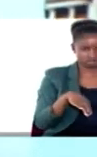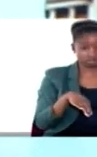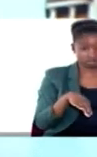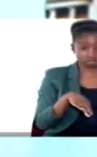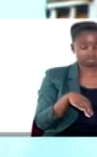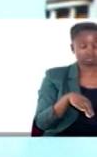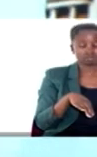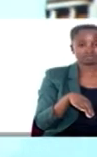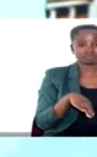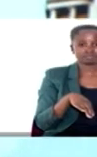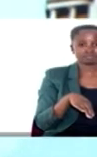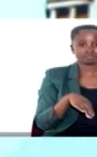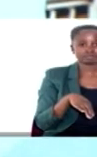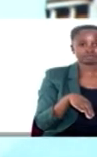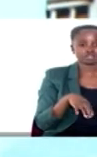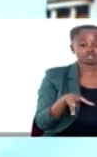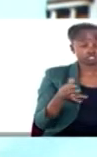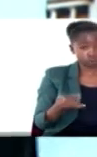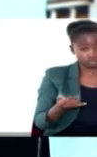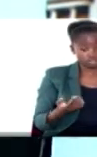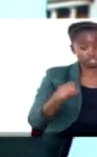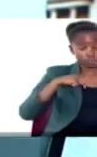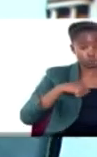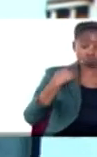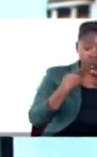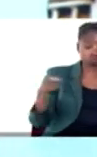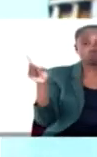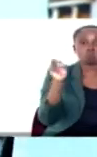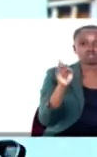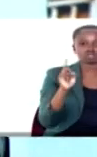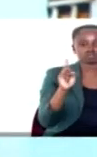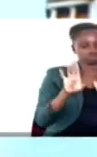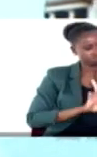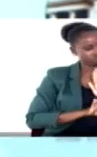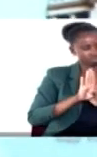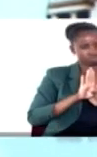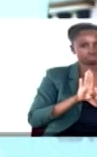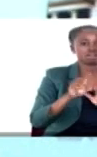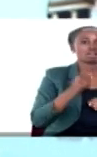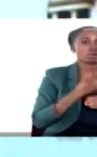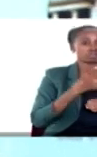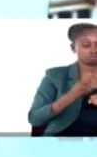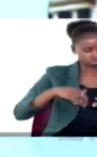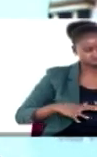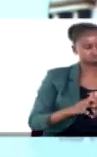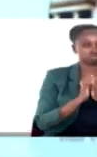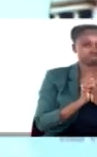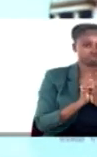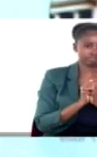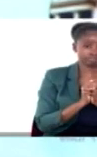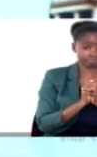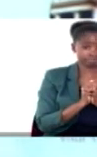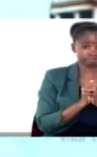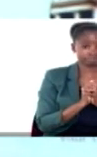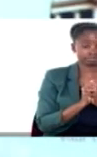Today, we are unveiling Growing Gauteng Together, a plan of